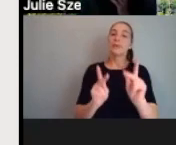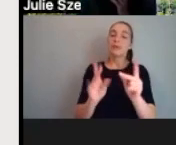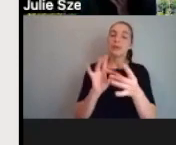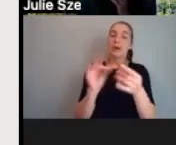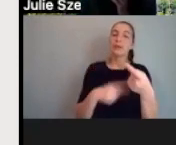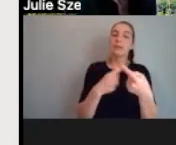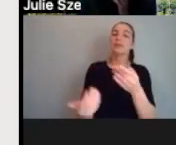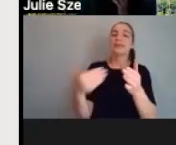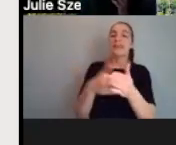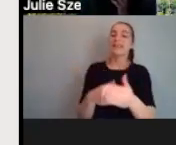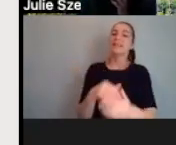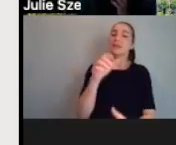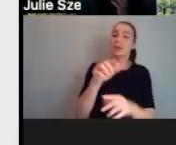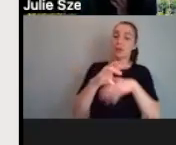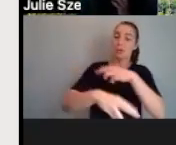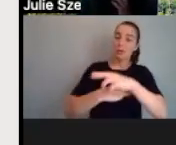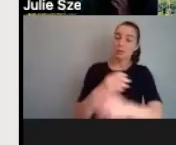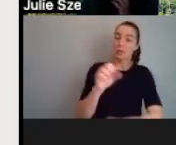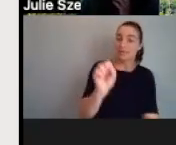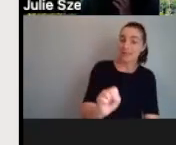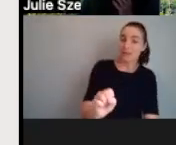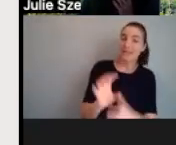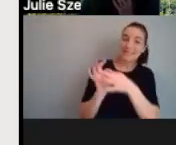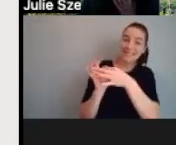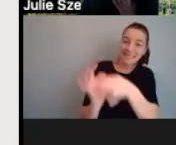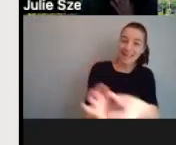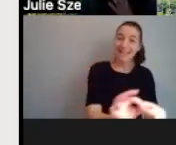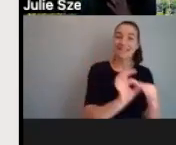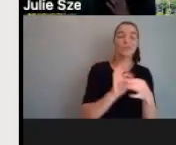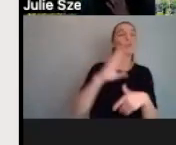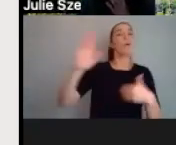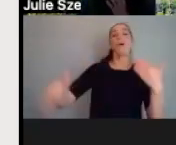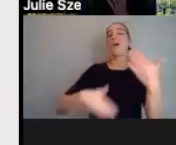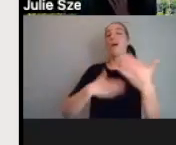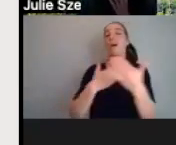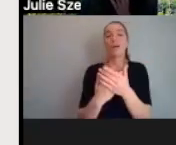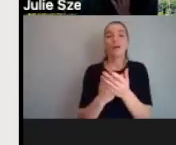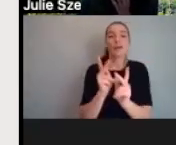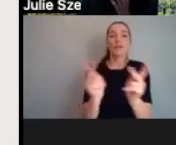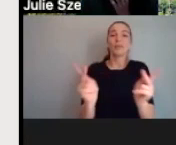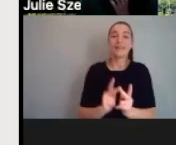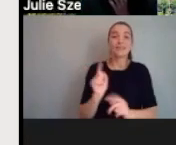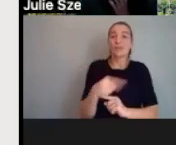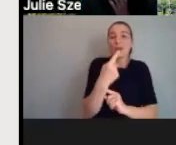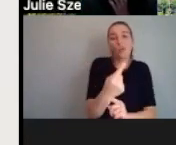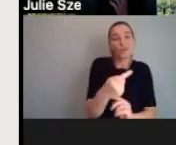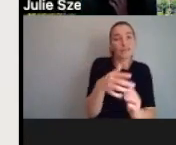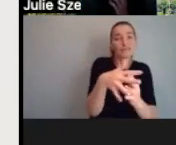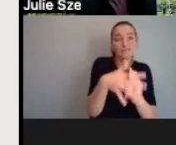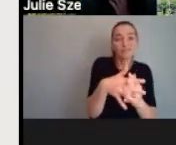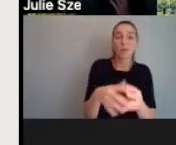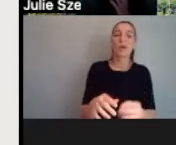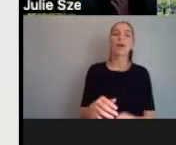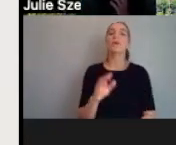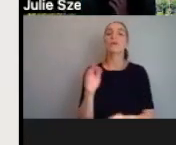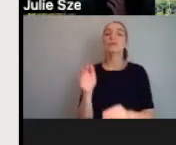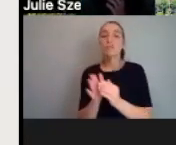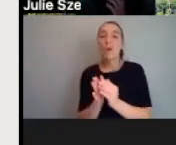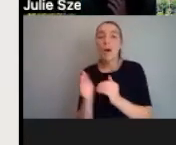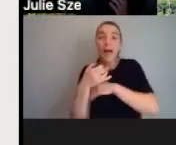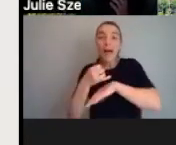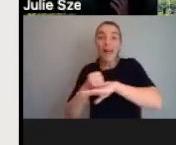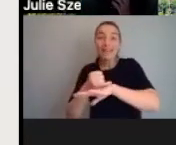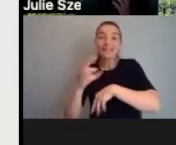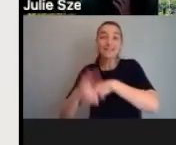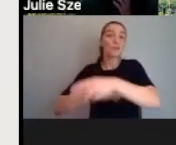Uh, it's connected to those in the small island states around the world. Um, and ultimately the call is for responsibility,